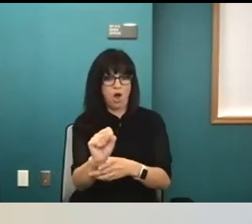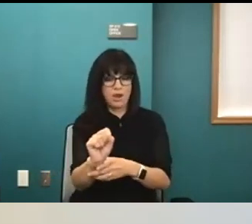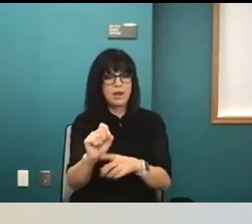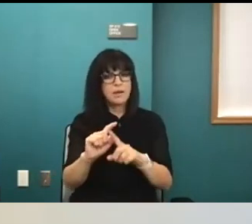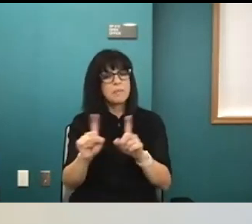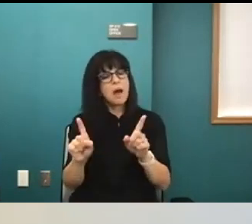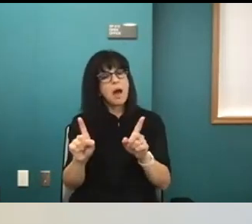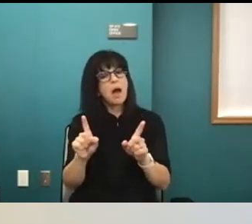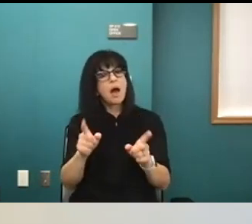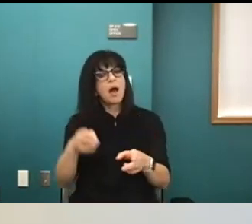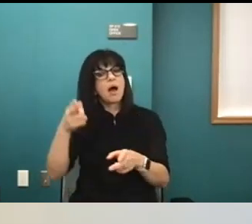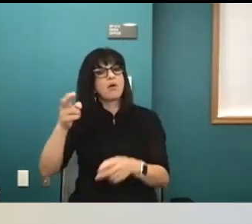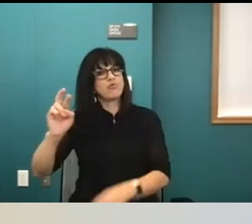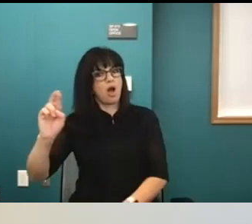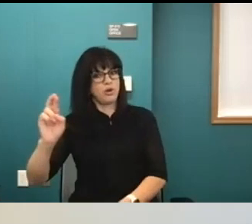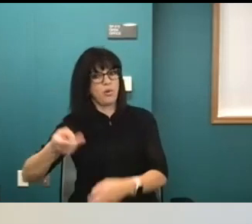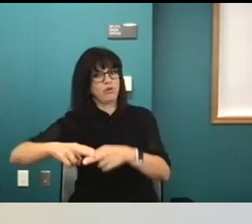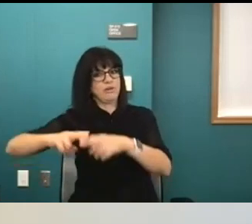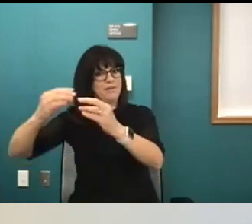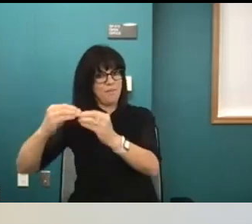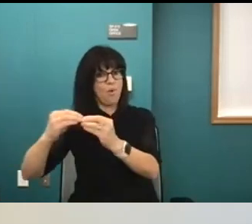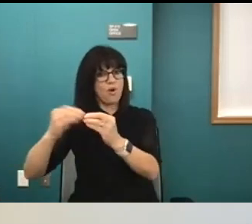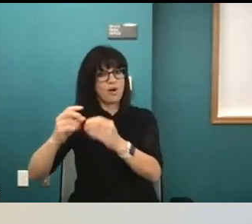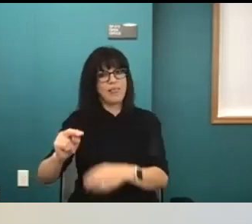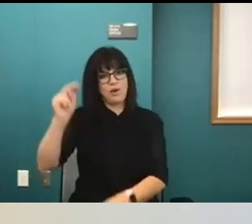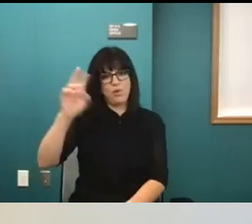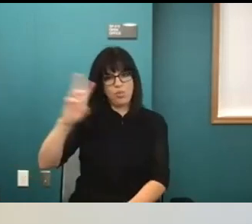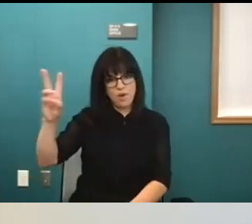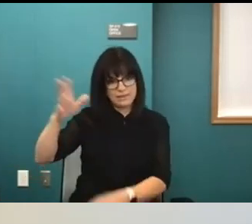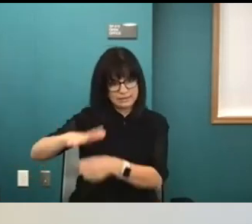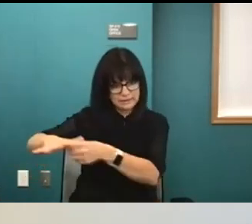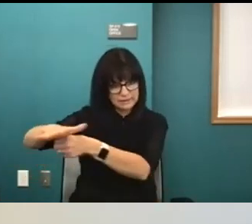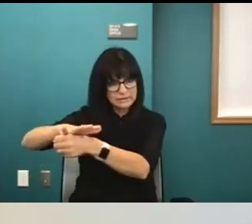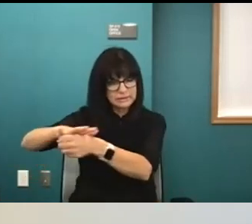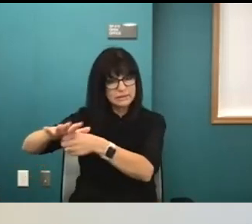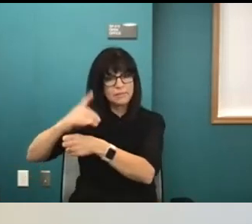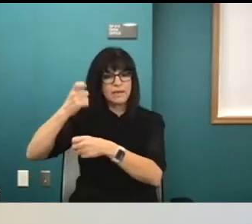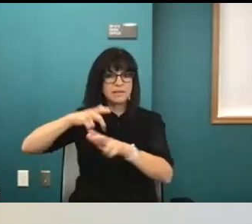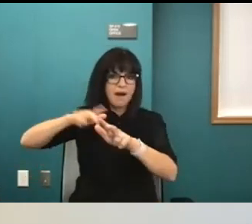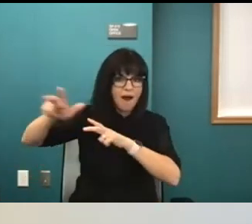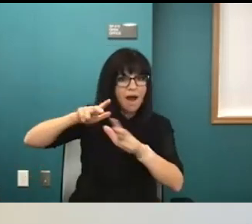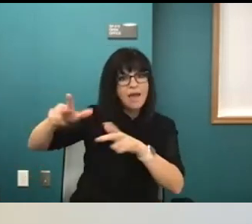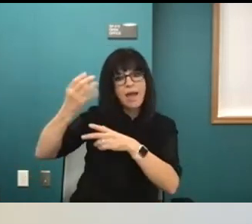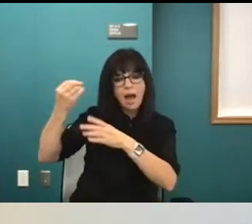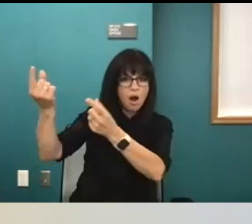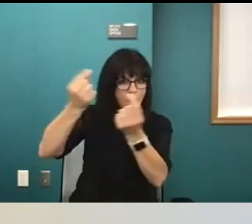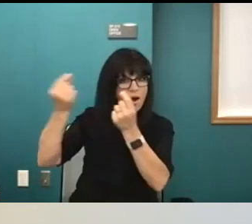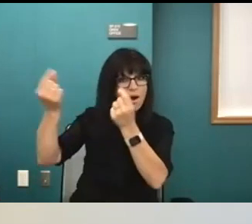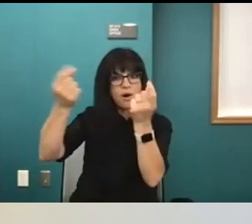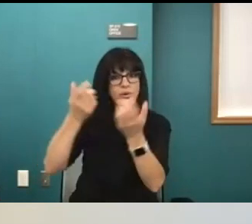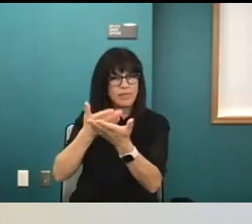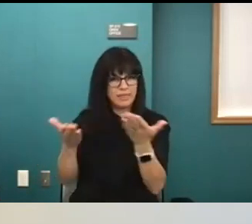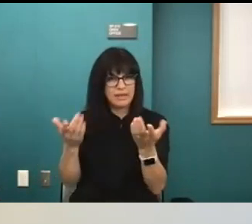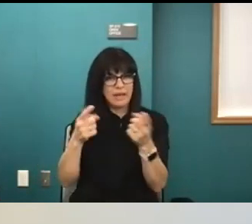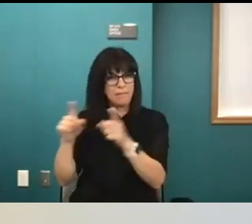higher uptick of Rondo being used now, particularly in the Northwest region, just because of all the hiking, all the outdoors, stuff that's going on.